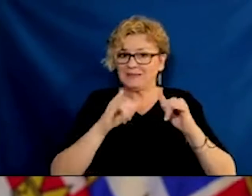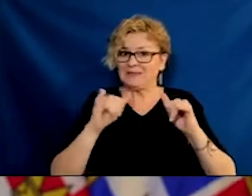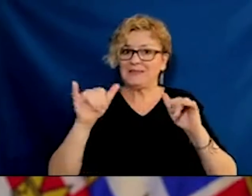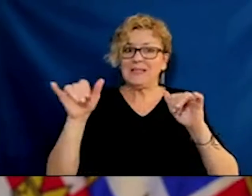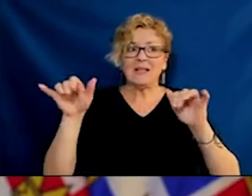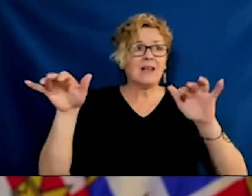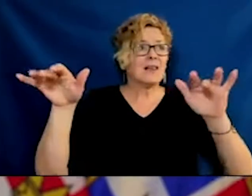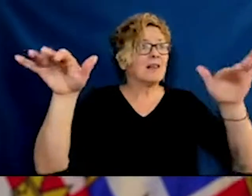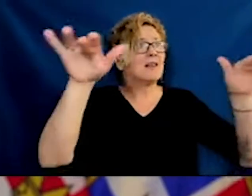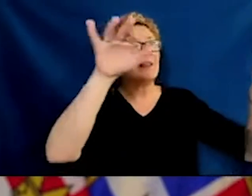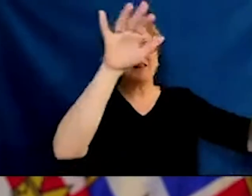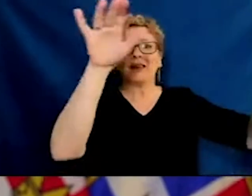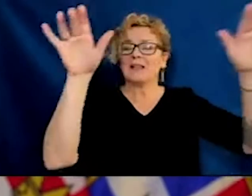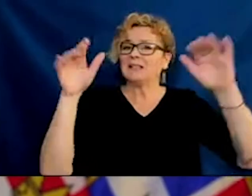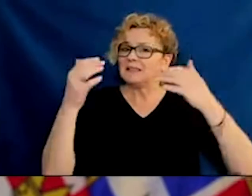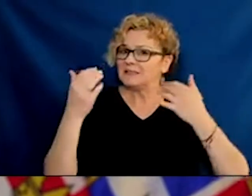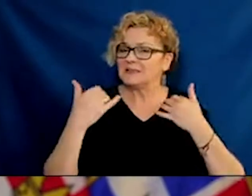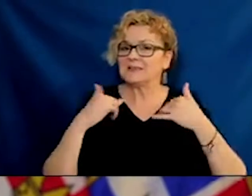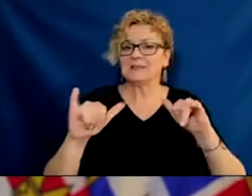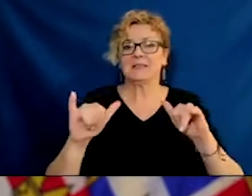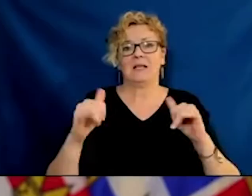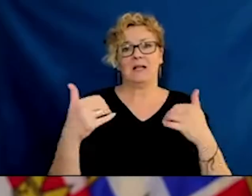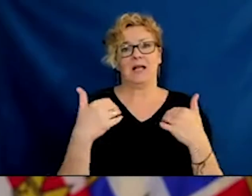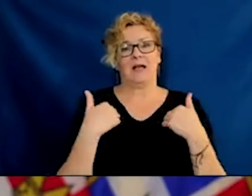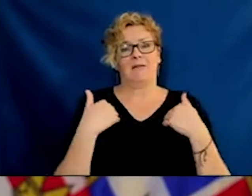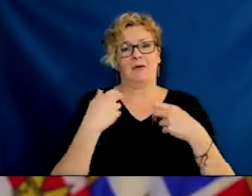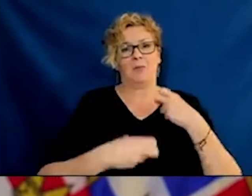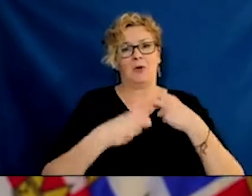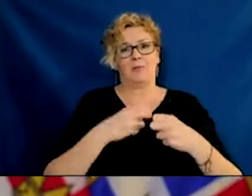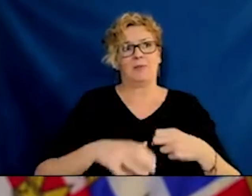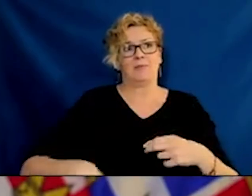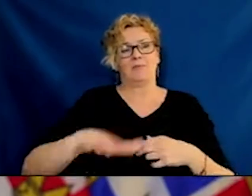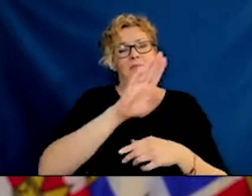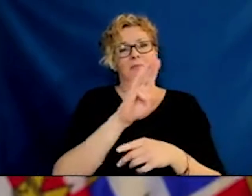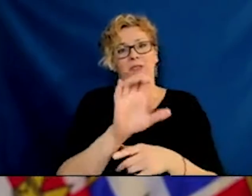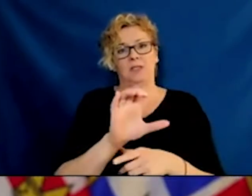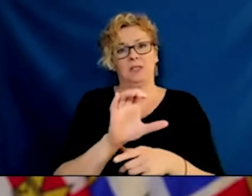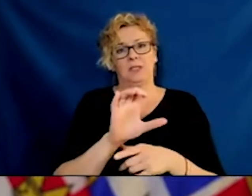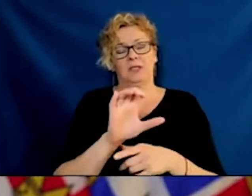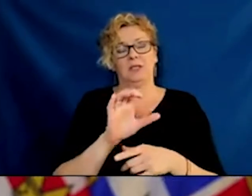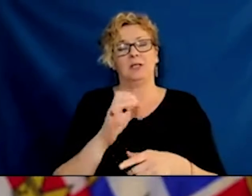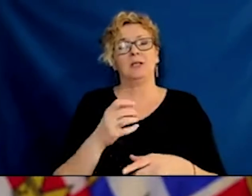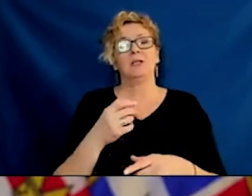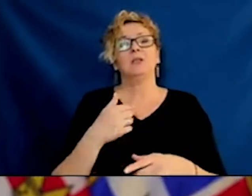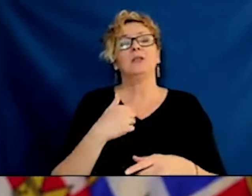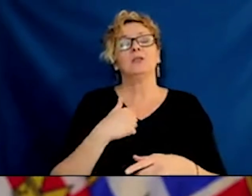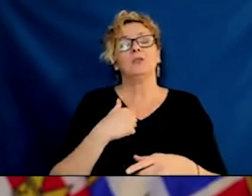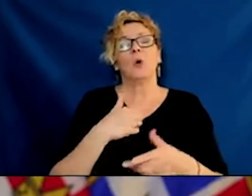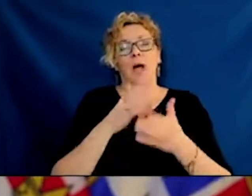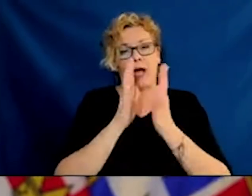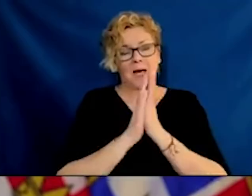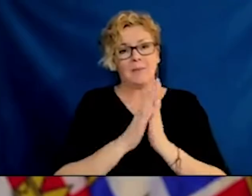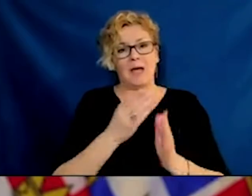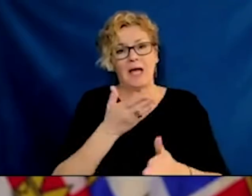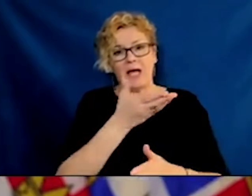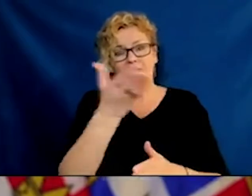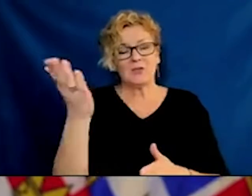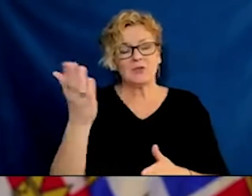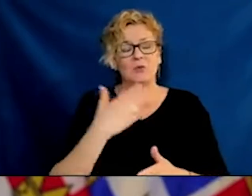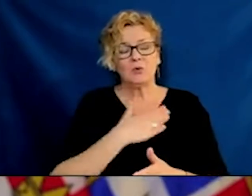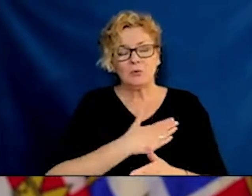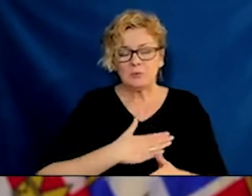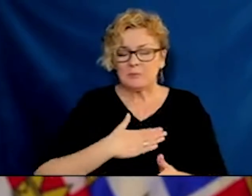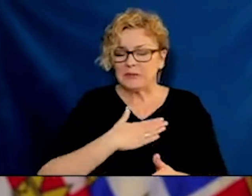communities. I'm asking you now, as much as possible, more than you've ever done